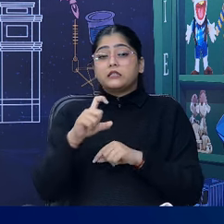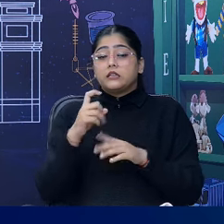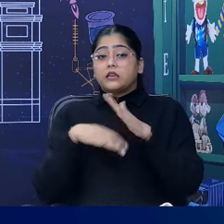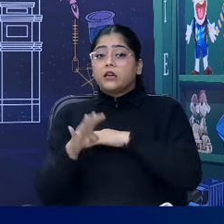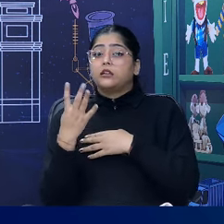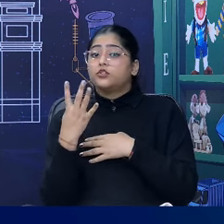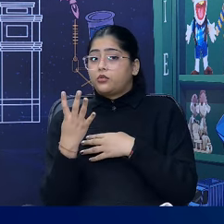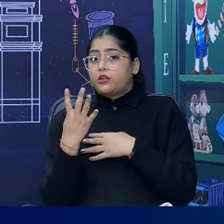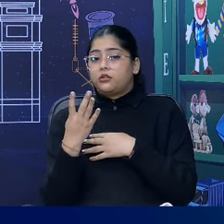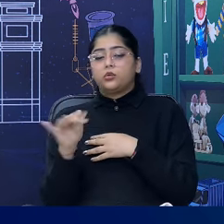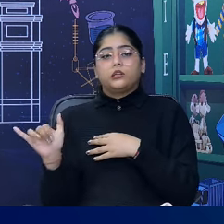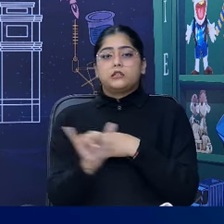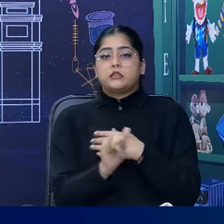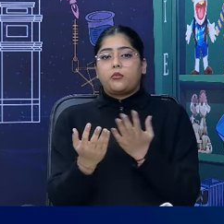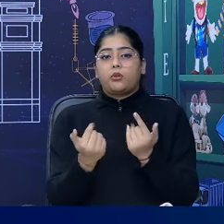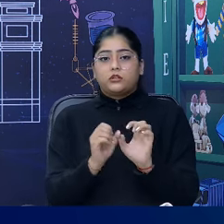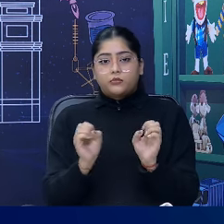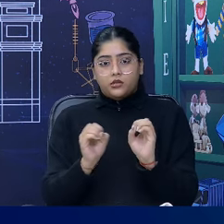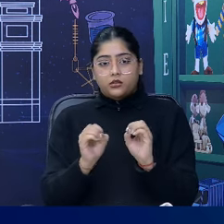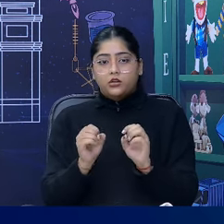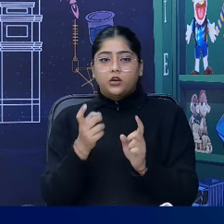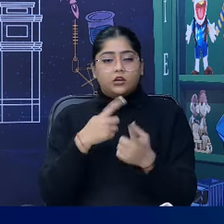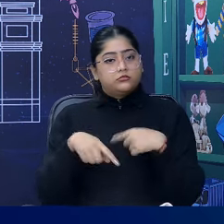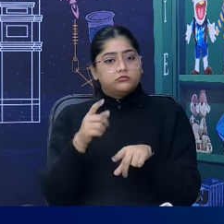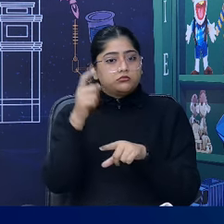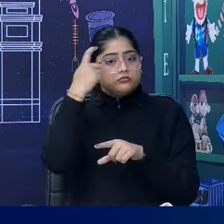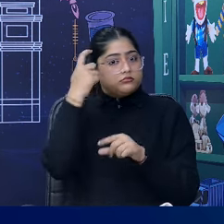is not equal to C. I think now it is